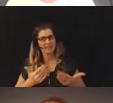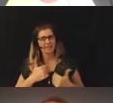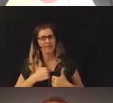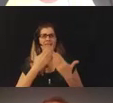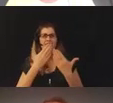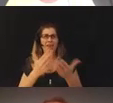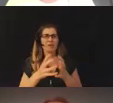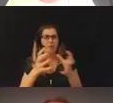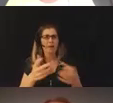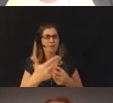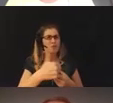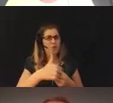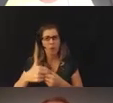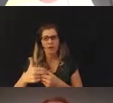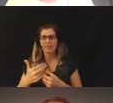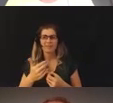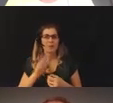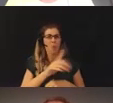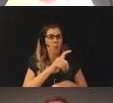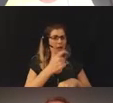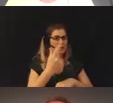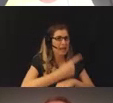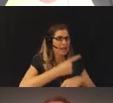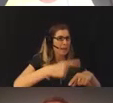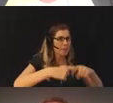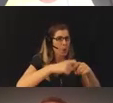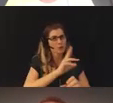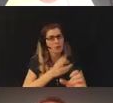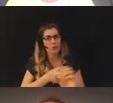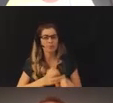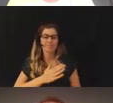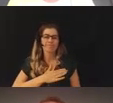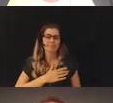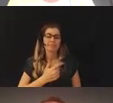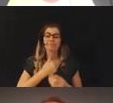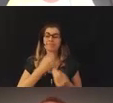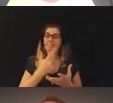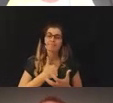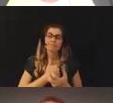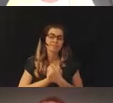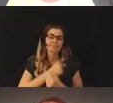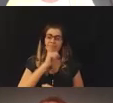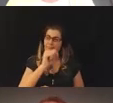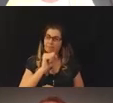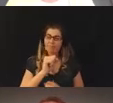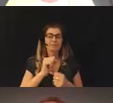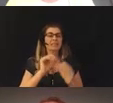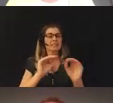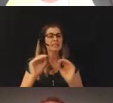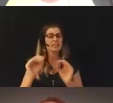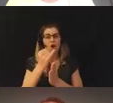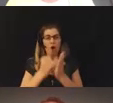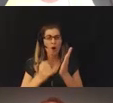much for coming and taking time out of your day. I'm really passionate about teaching art as a microphone, as a